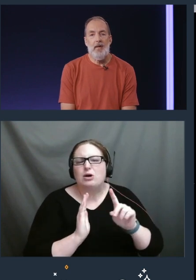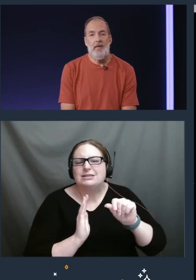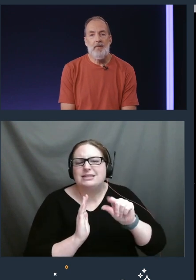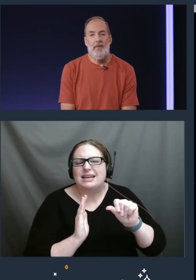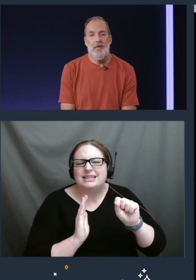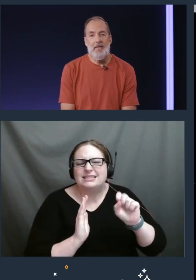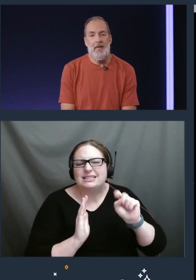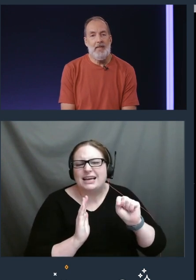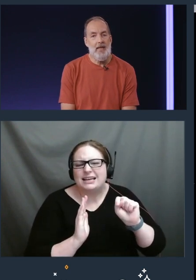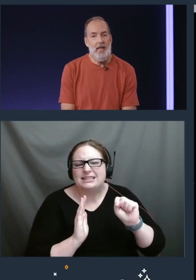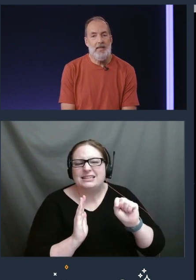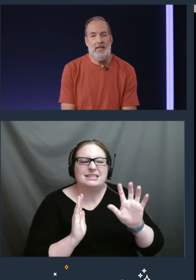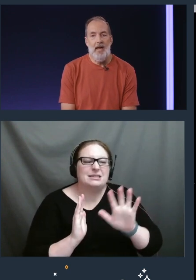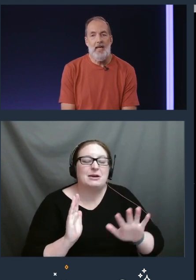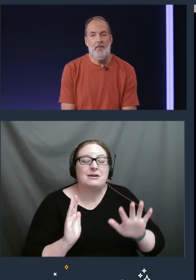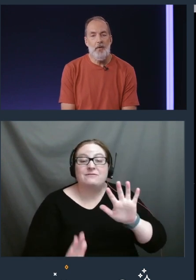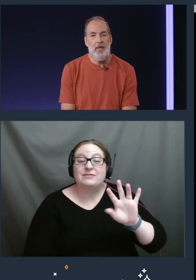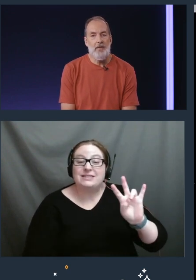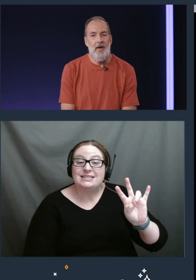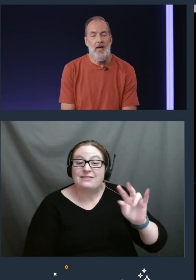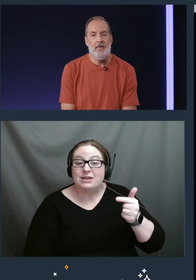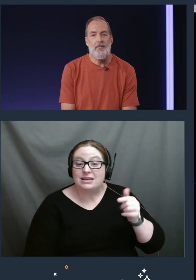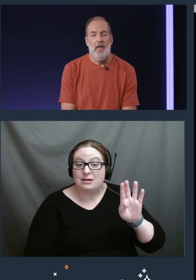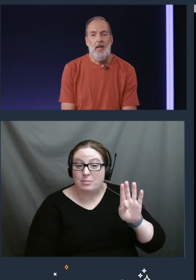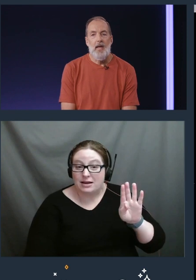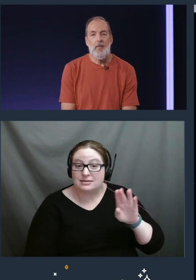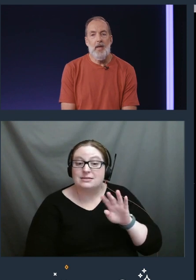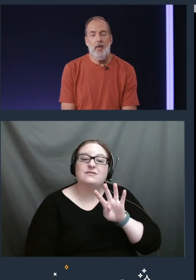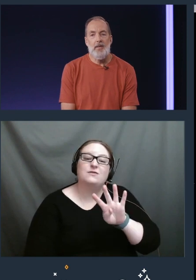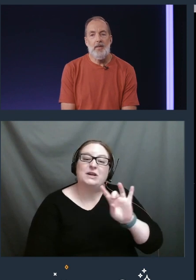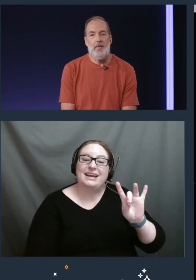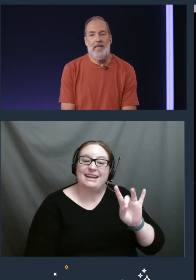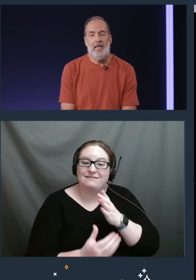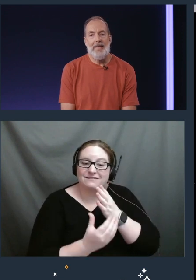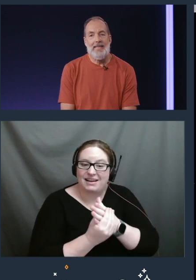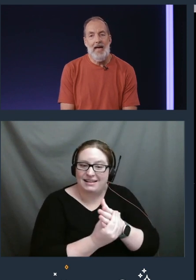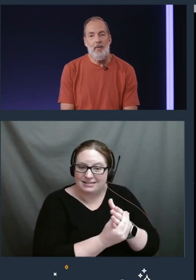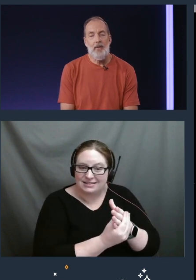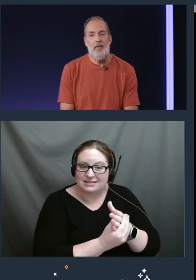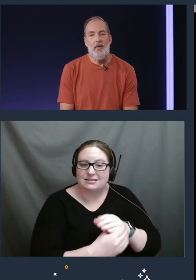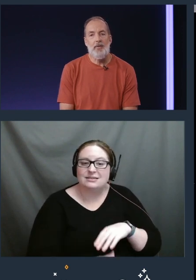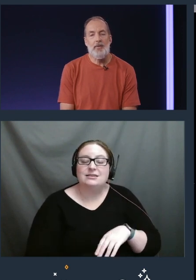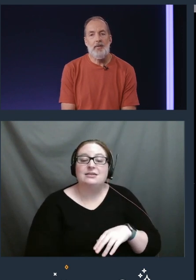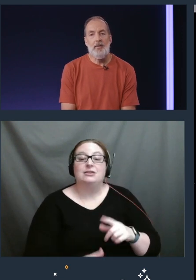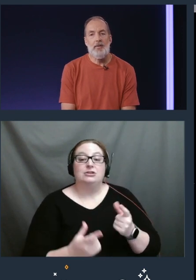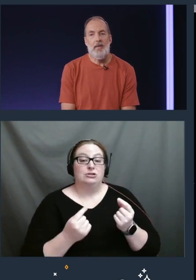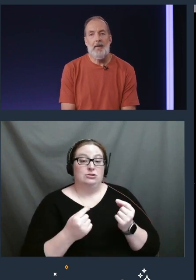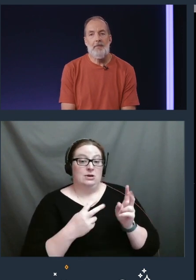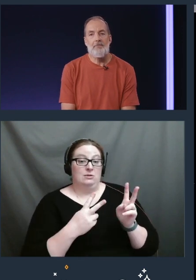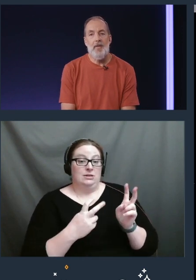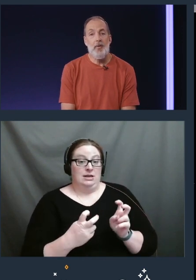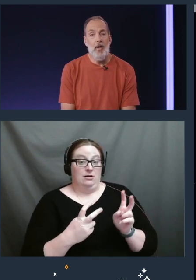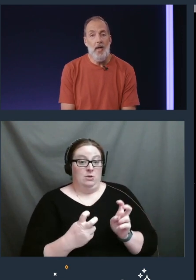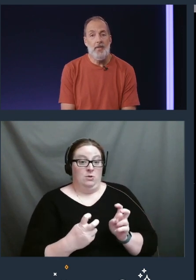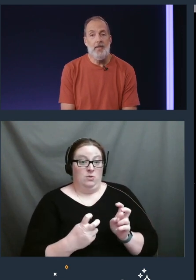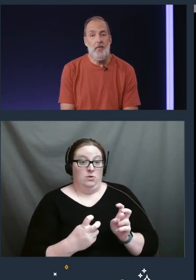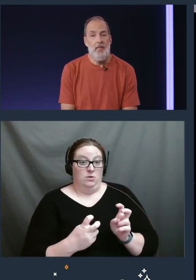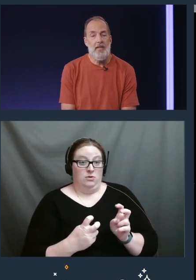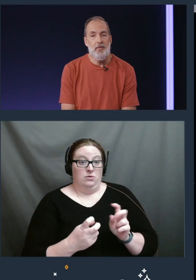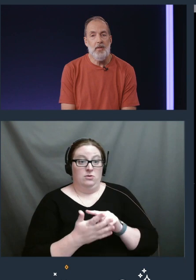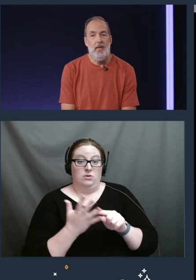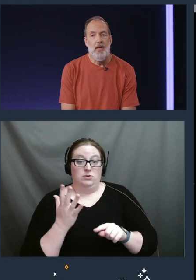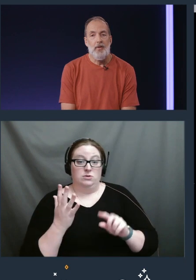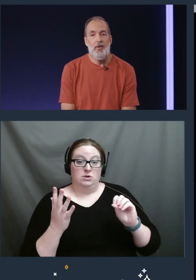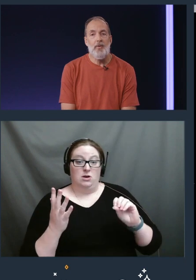about 57 gigabytes in size, 48 files. And what I want to do is basically download those objects